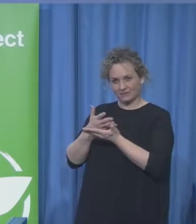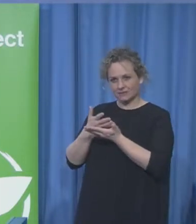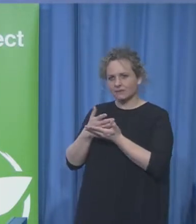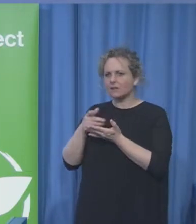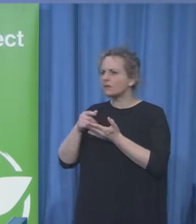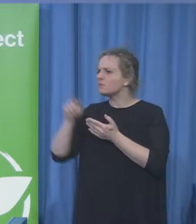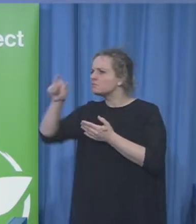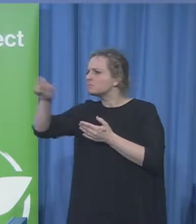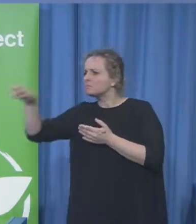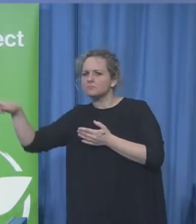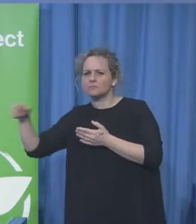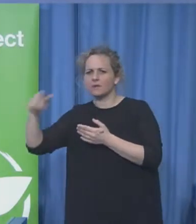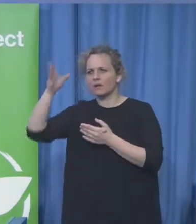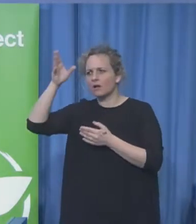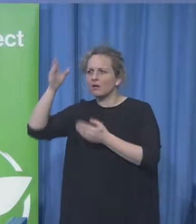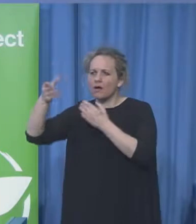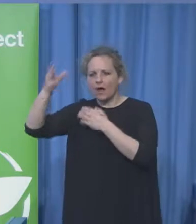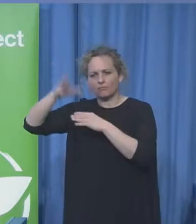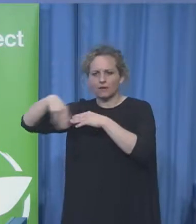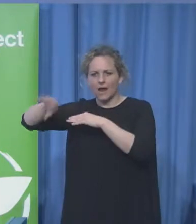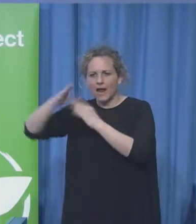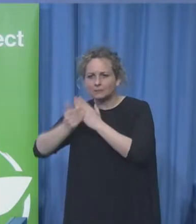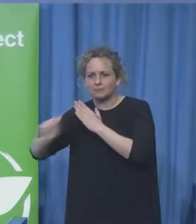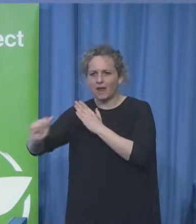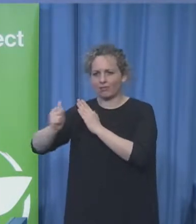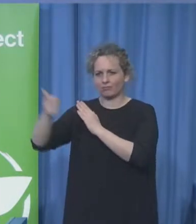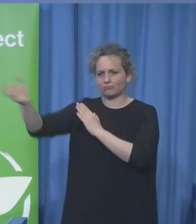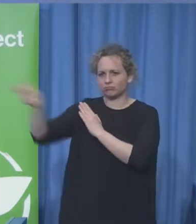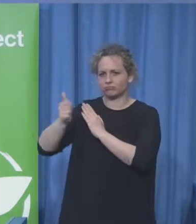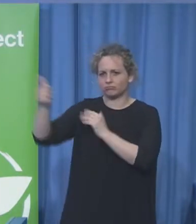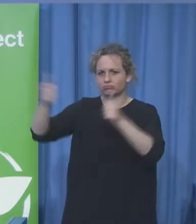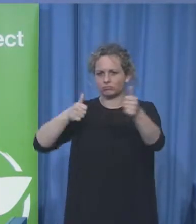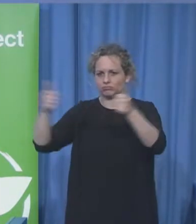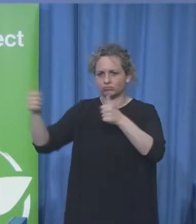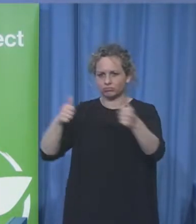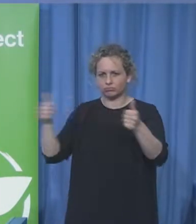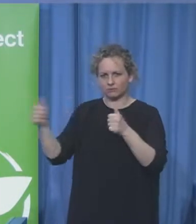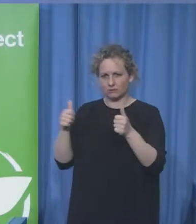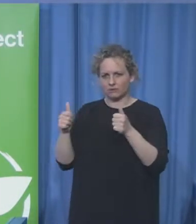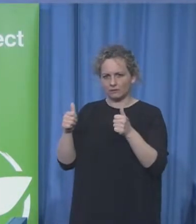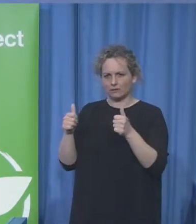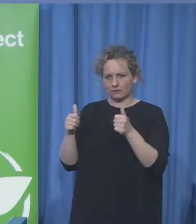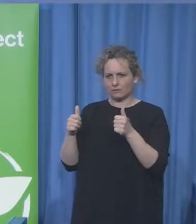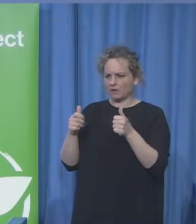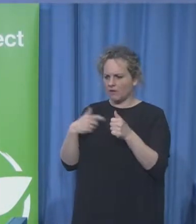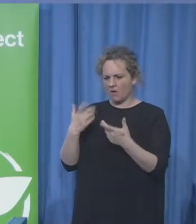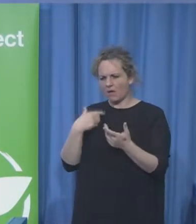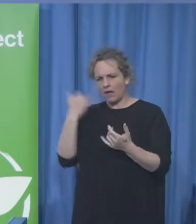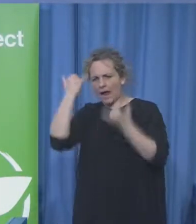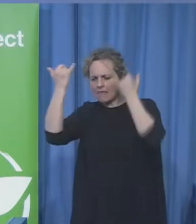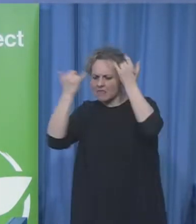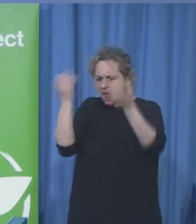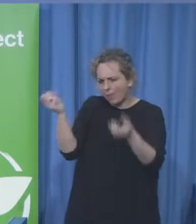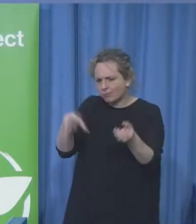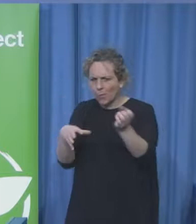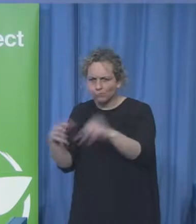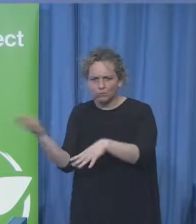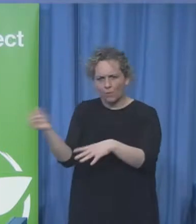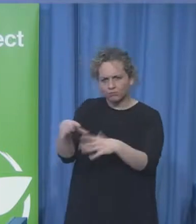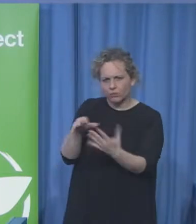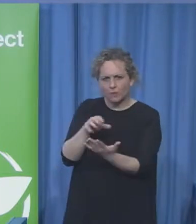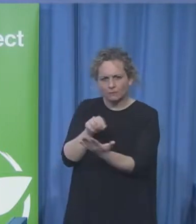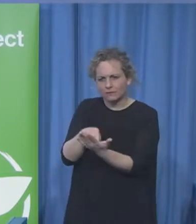draft documents to 16 references. And we weren't just a comma after another group of people. We actually had a